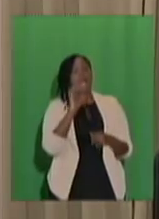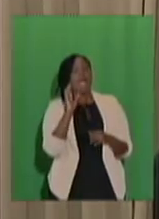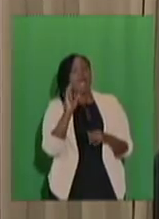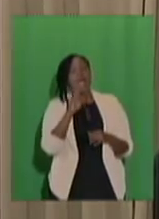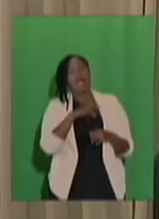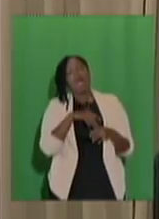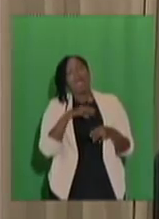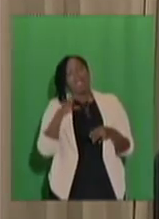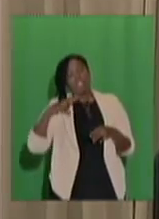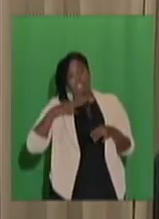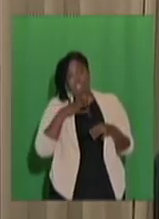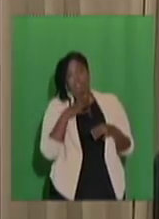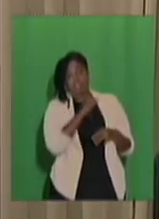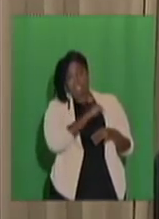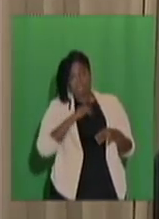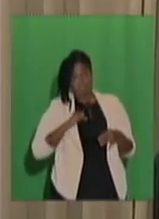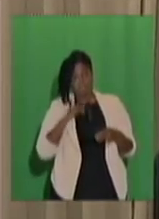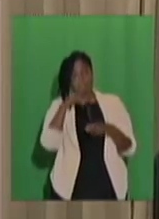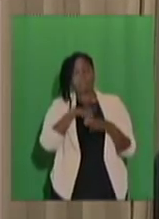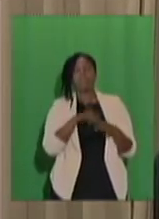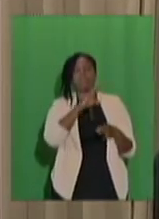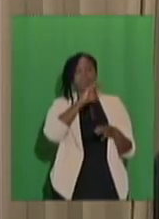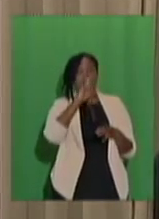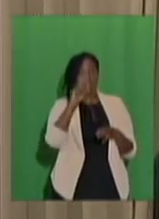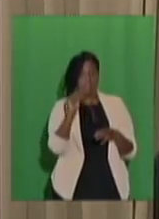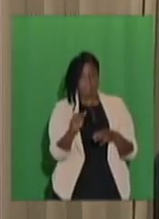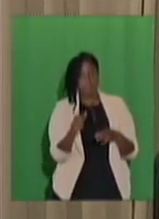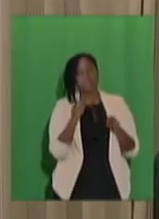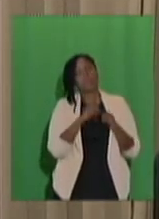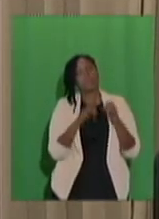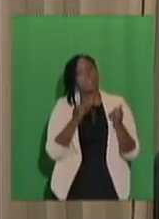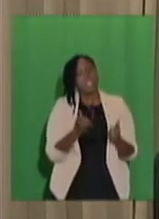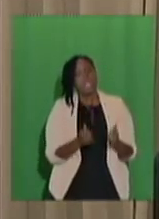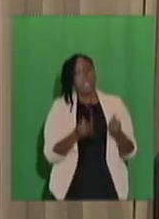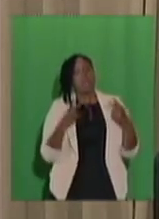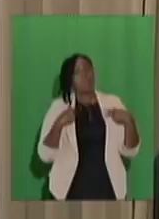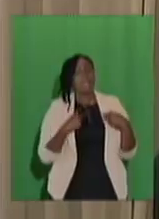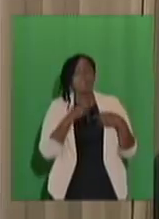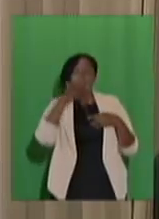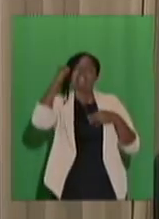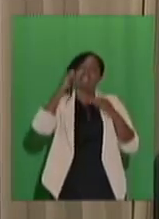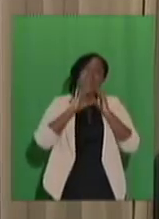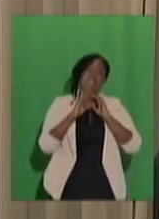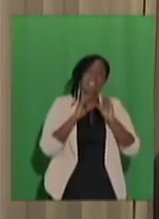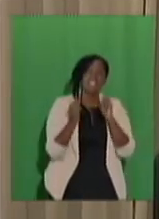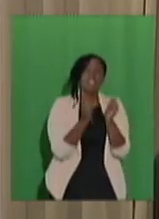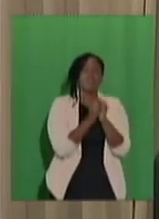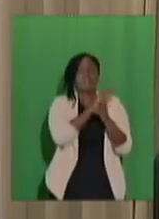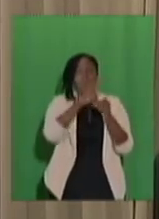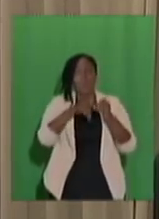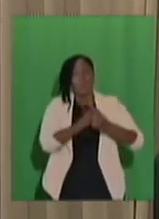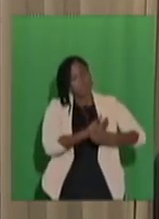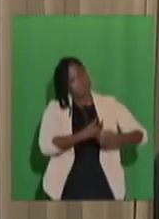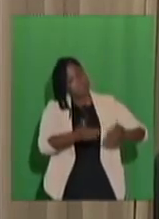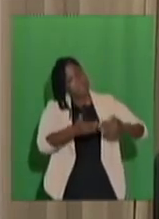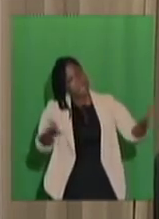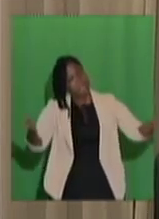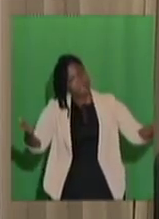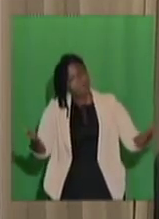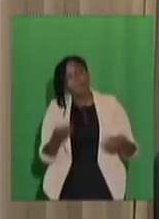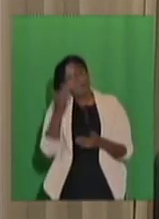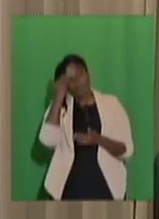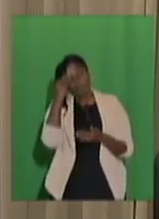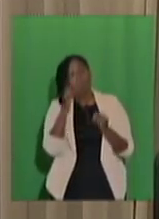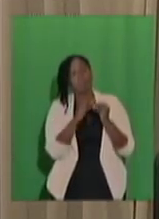communication, not only with the clinicians in there, but there's better communication with the population outside. So that person has been